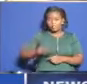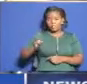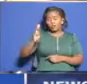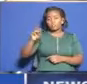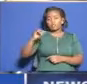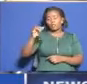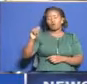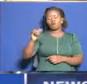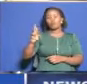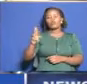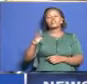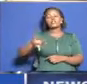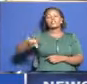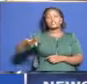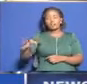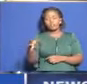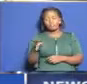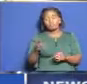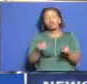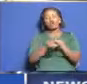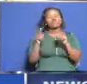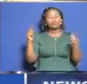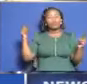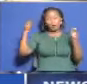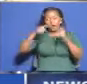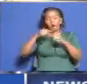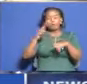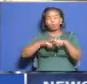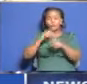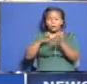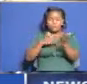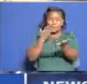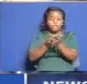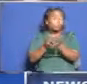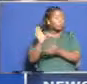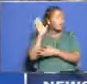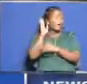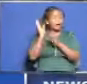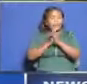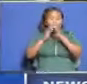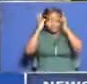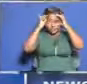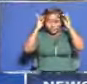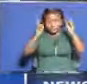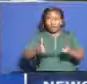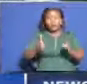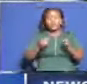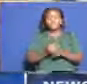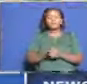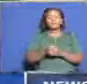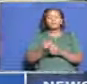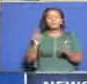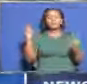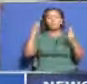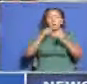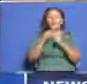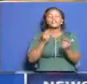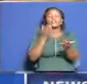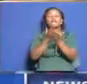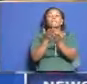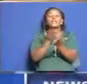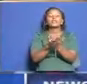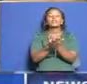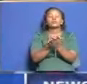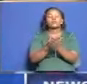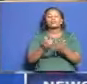as prescribed by law until the petition is heard and determined. Until the petition he filed is heard and determined. They